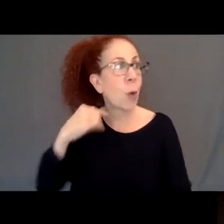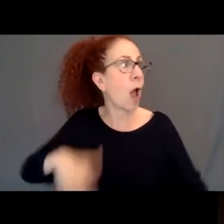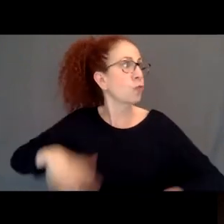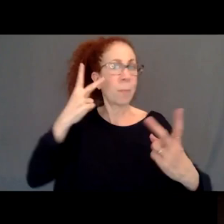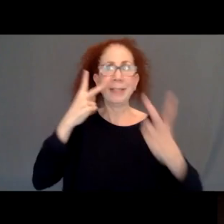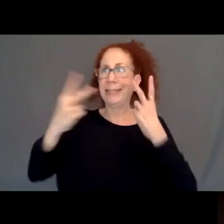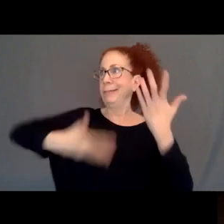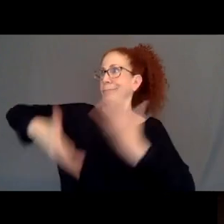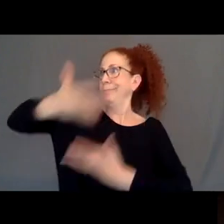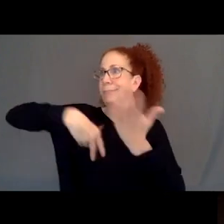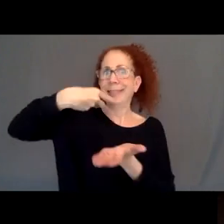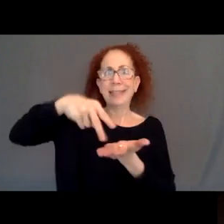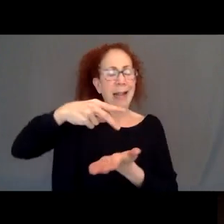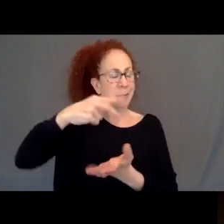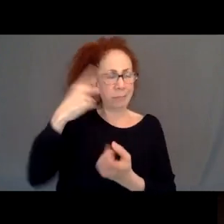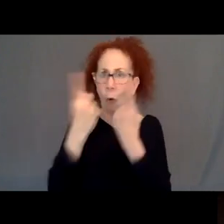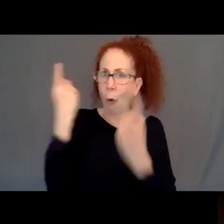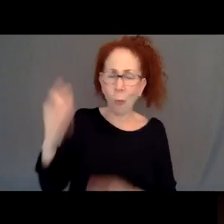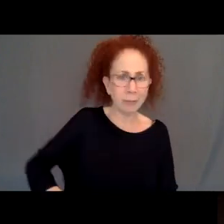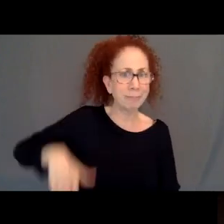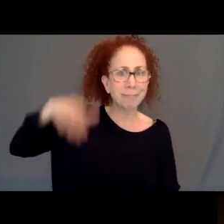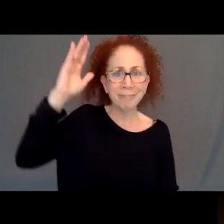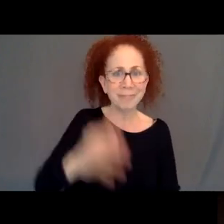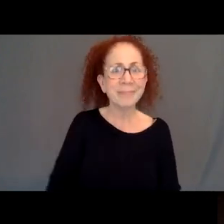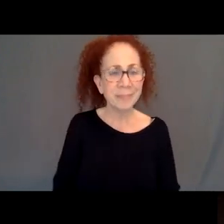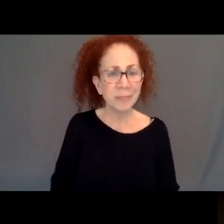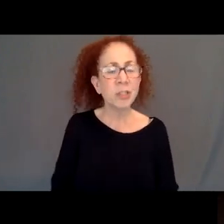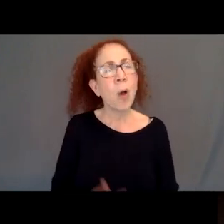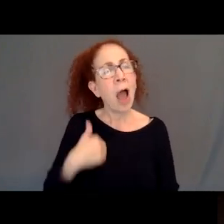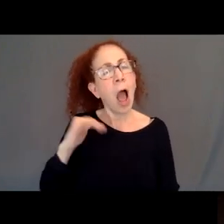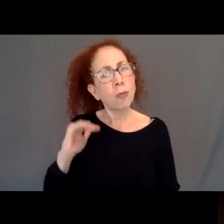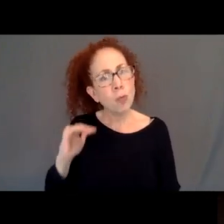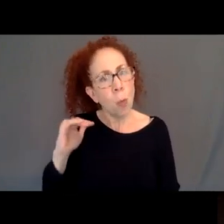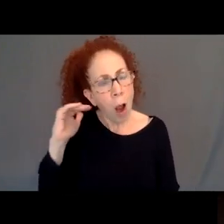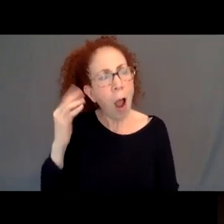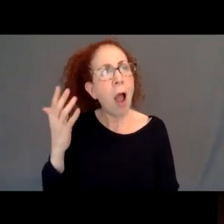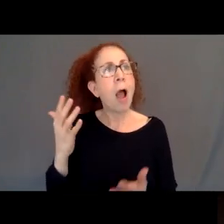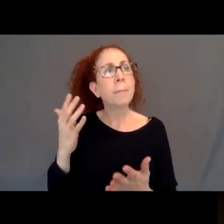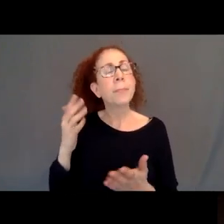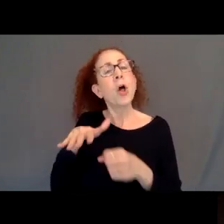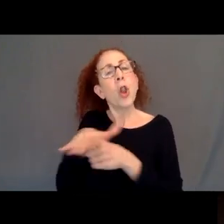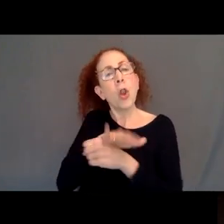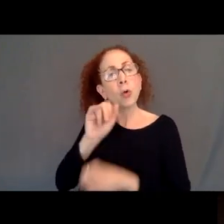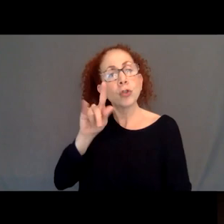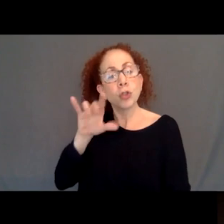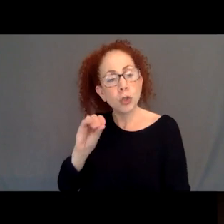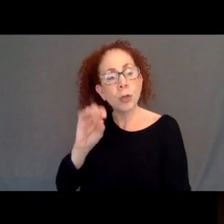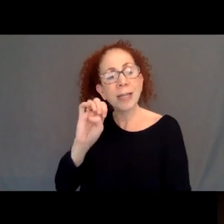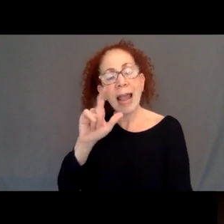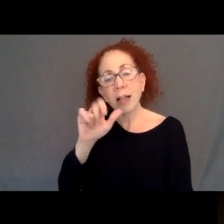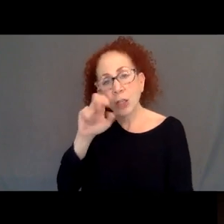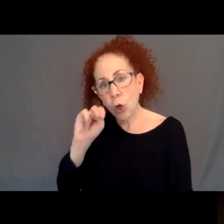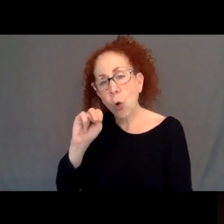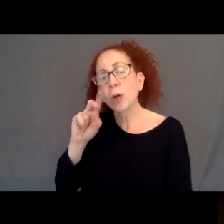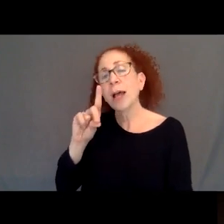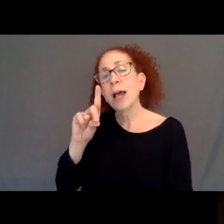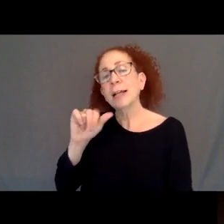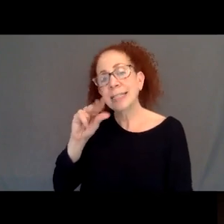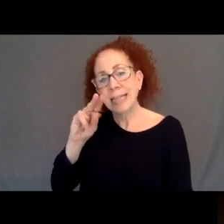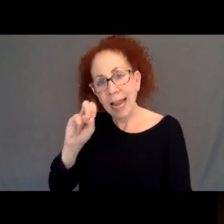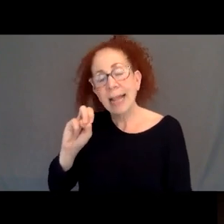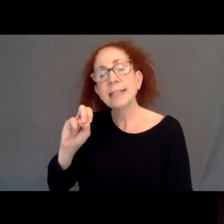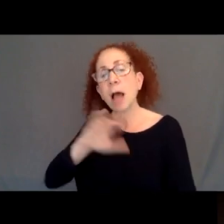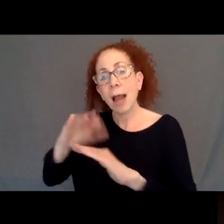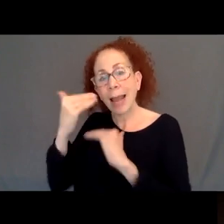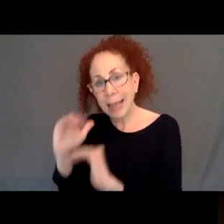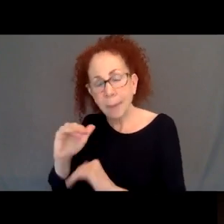always being immersed in the environment of dance. And as I grew up, I studied at local studios like Elion Dance Unlimited, Glendon by Dance Center.